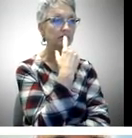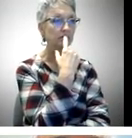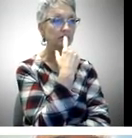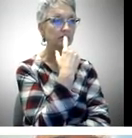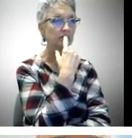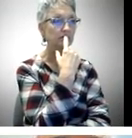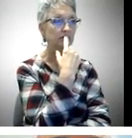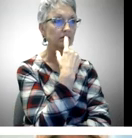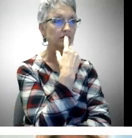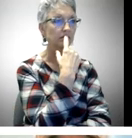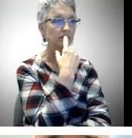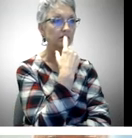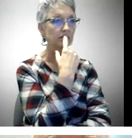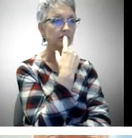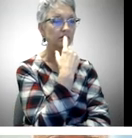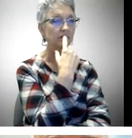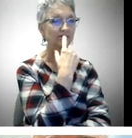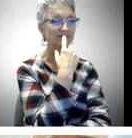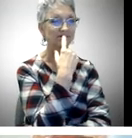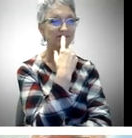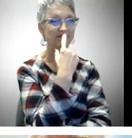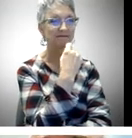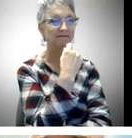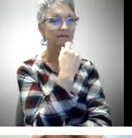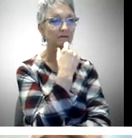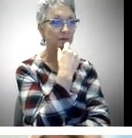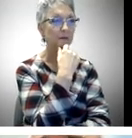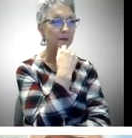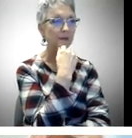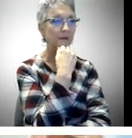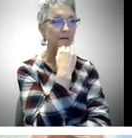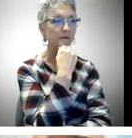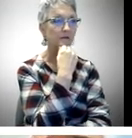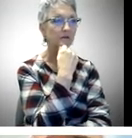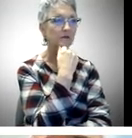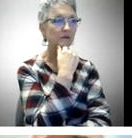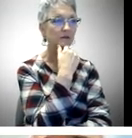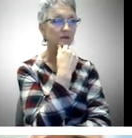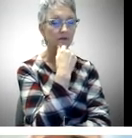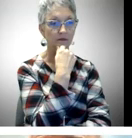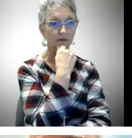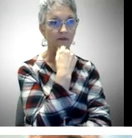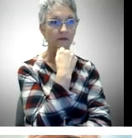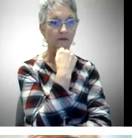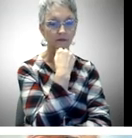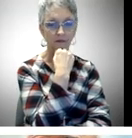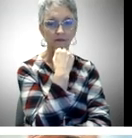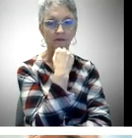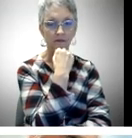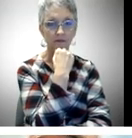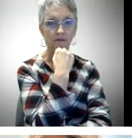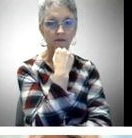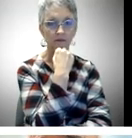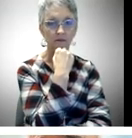more independent, they're more well-adjusted. And I think the other thing that's pretty important is that they recognize and resist abuse. And